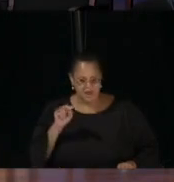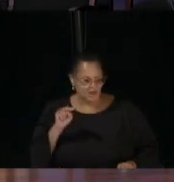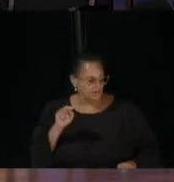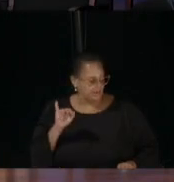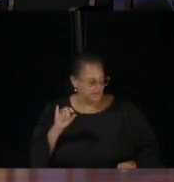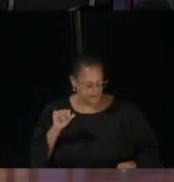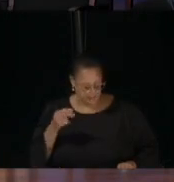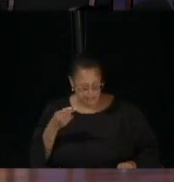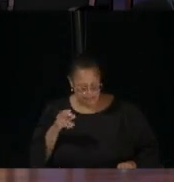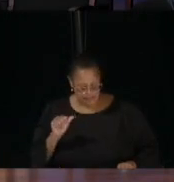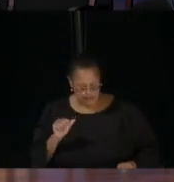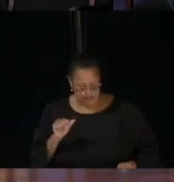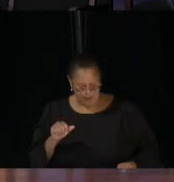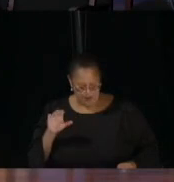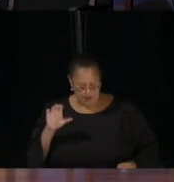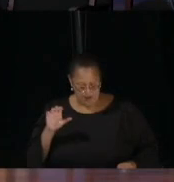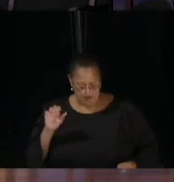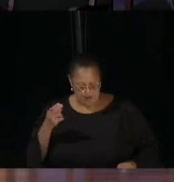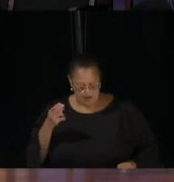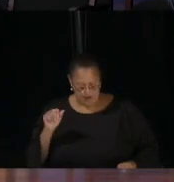Anisha Chakrabarty.